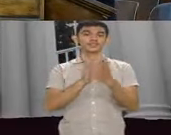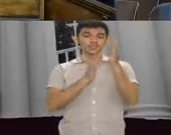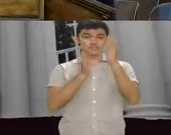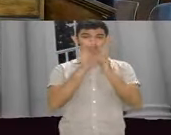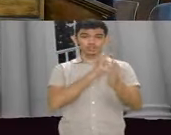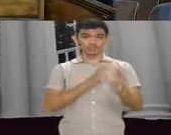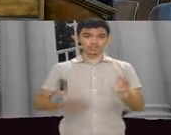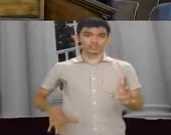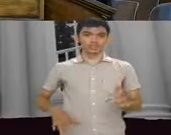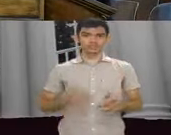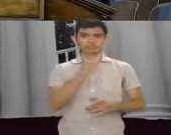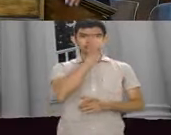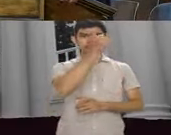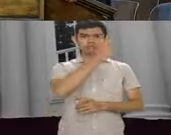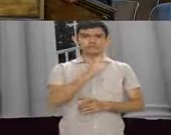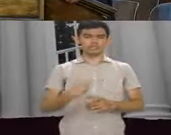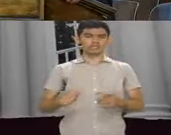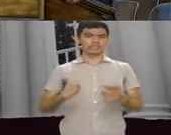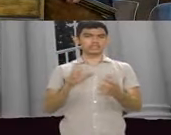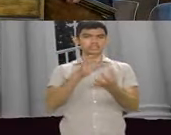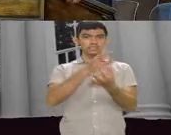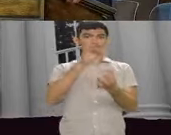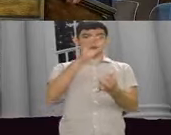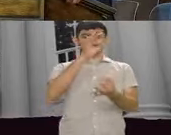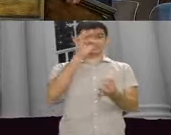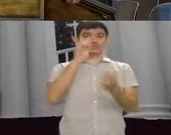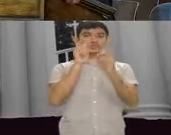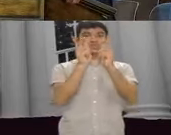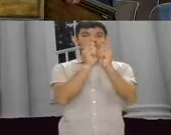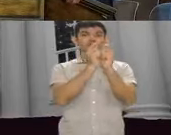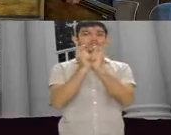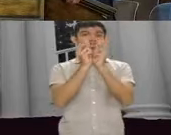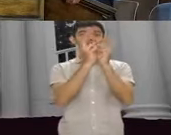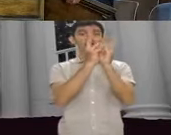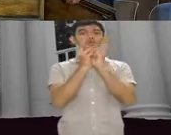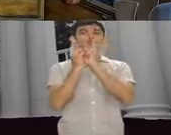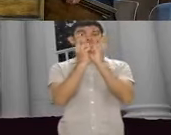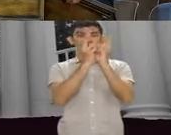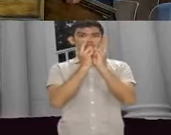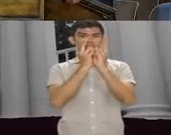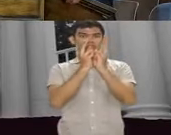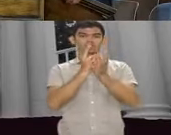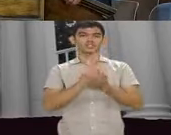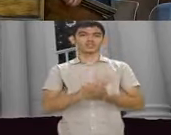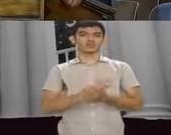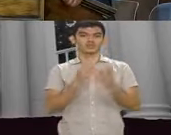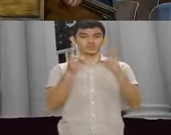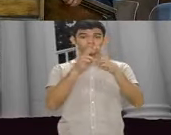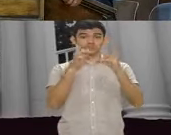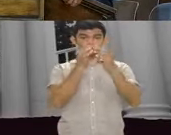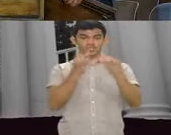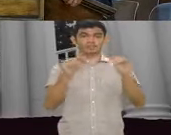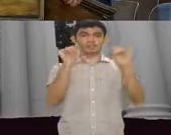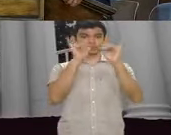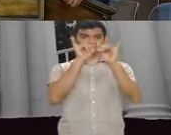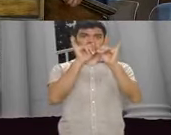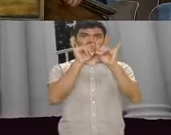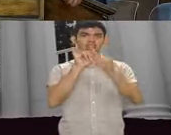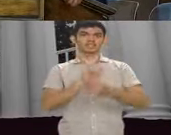Any spiritual union doing the will of God will take precedent over any physical union doing earthly business.